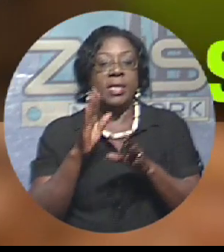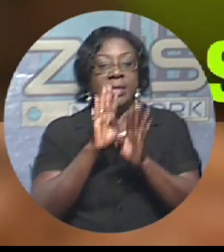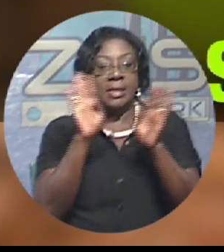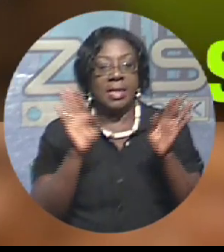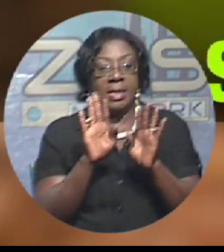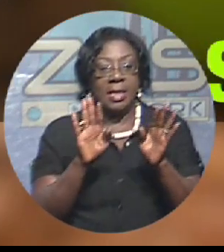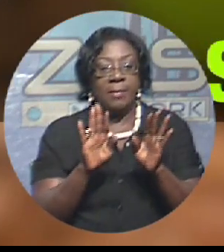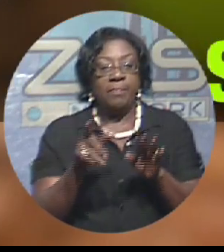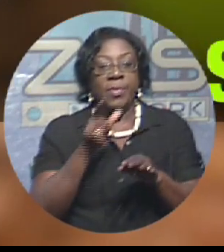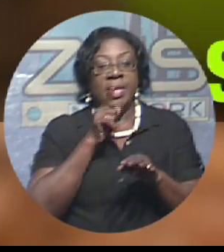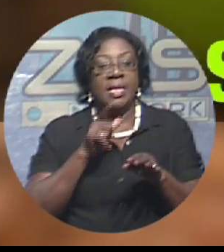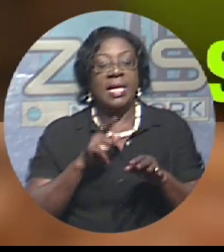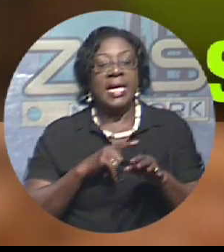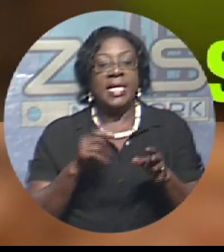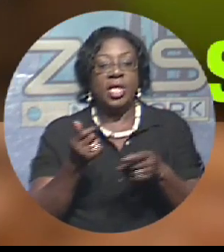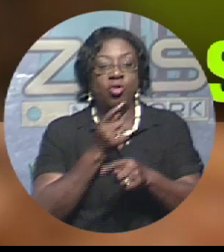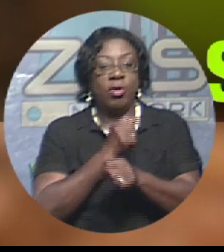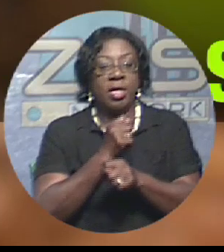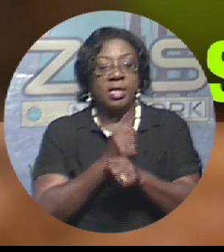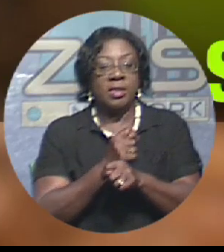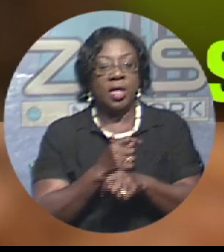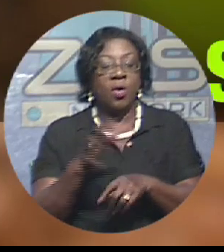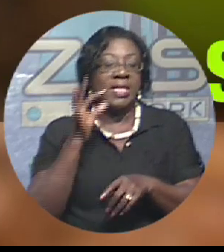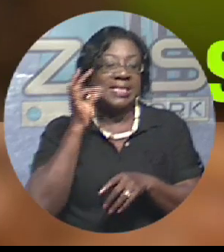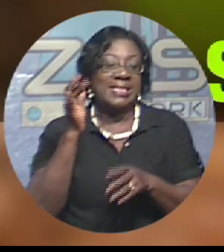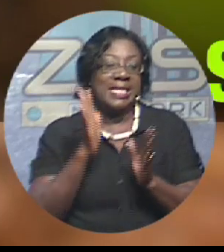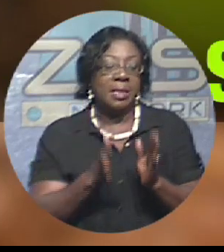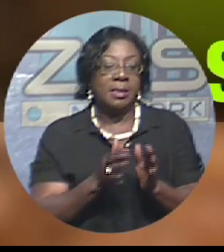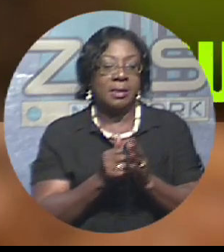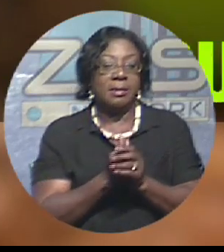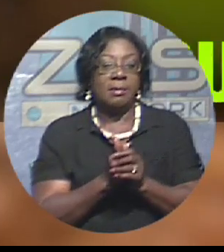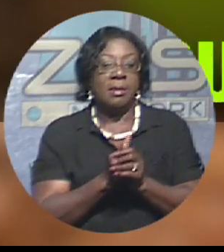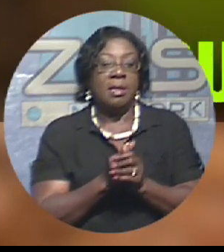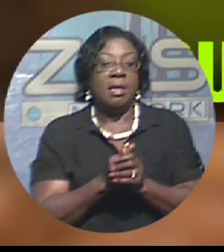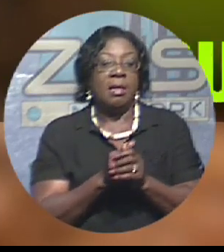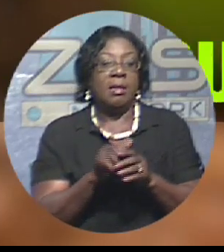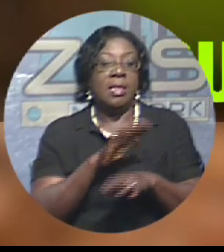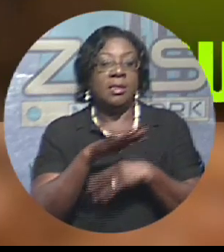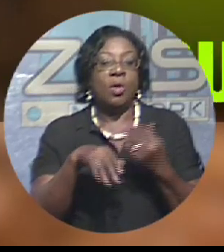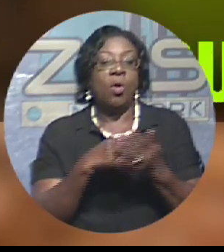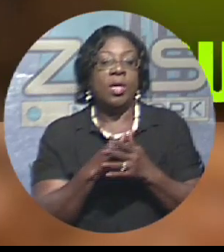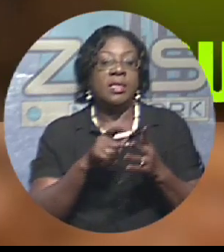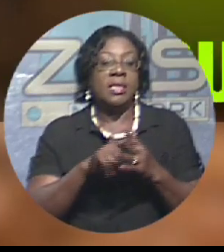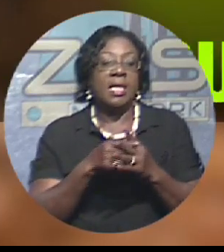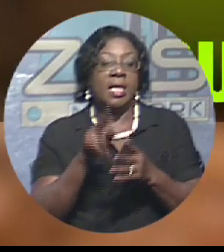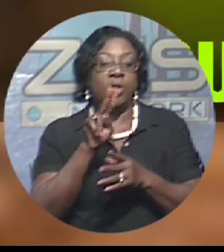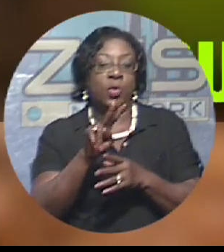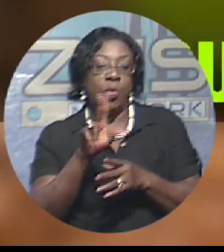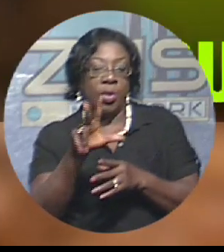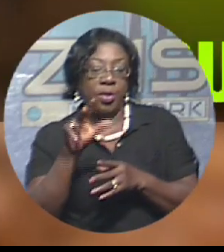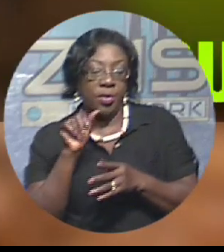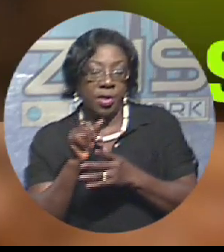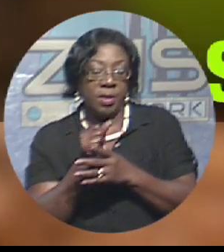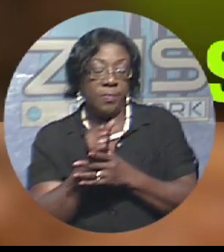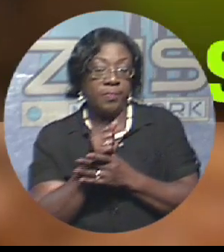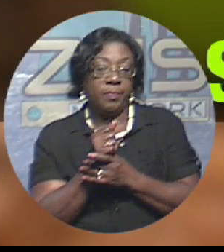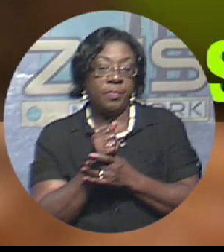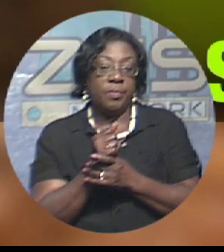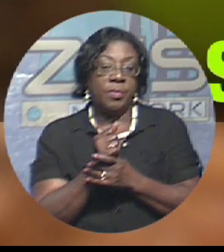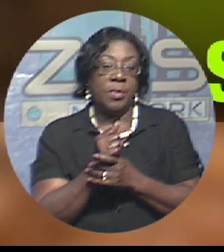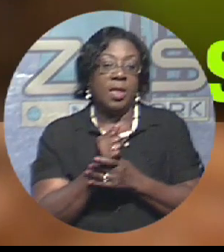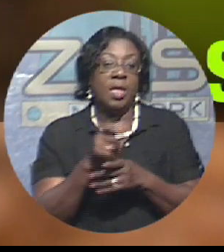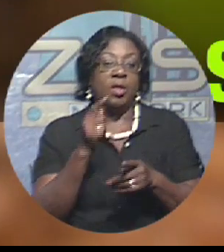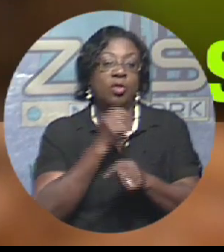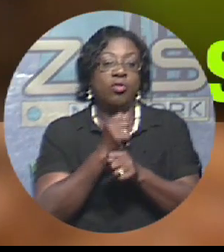Sunday, action starts 1 p.m., the Lady Truckers taking on the Lady Stingers. That's followed at 2:30 by the Wildcats and Operators. At 4,